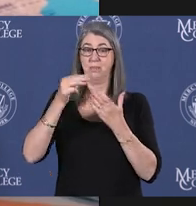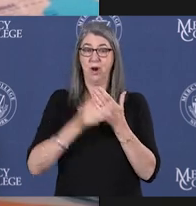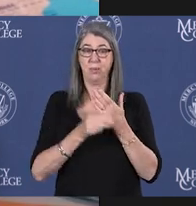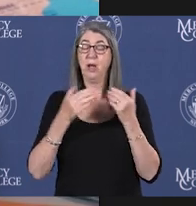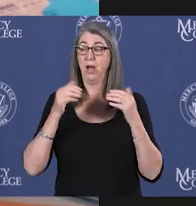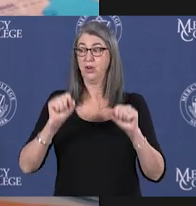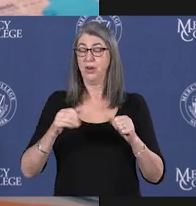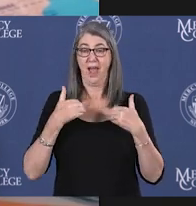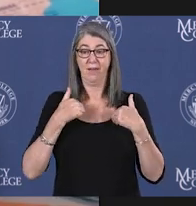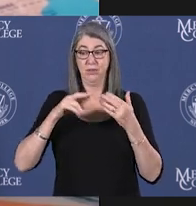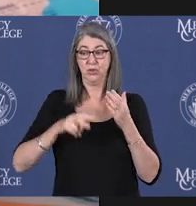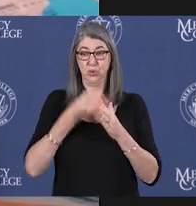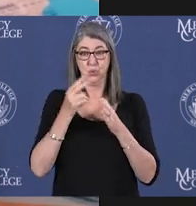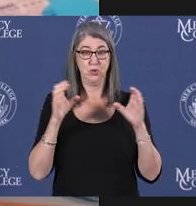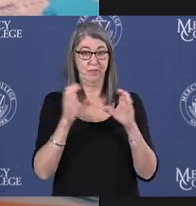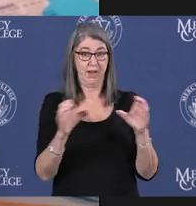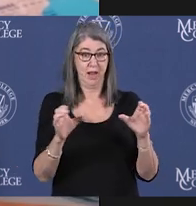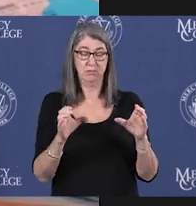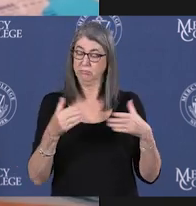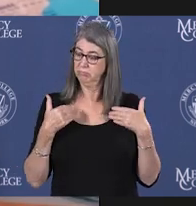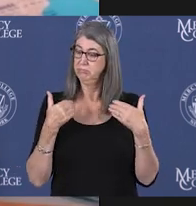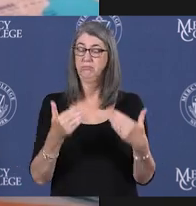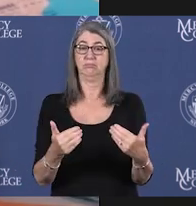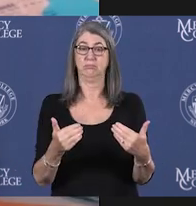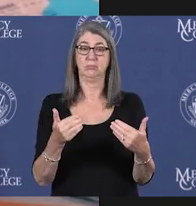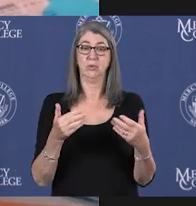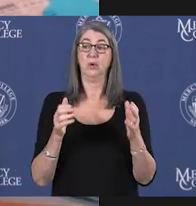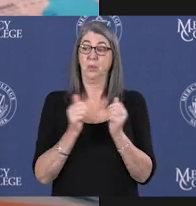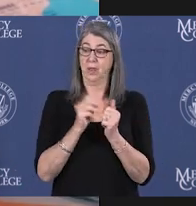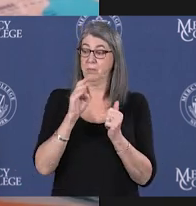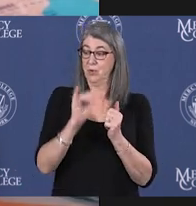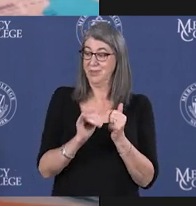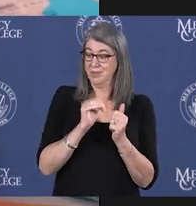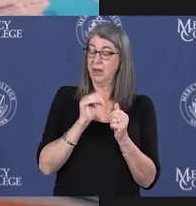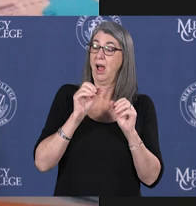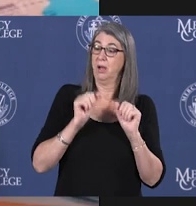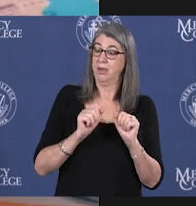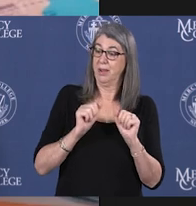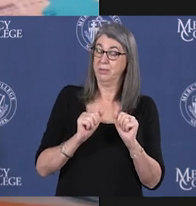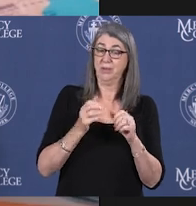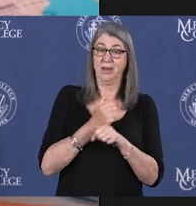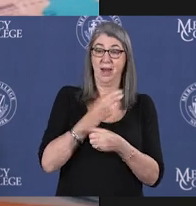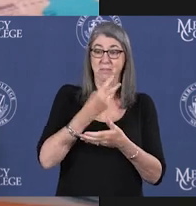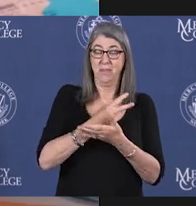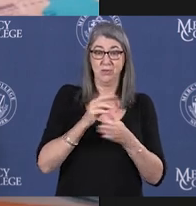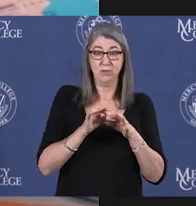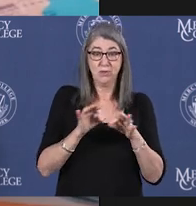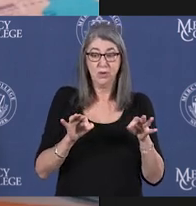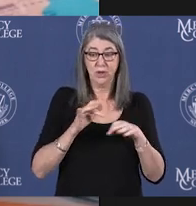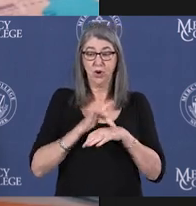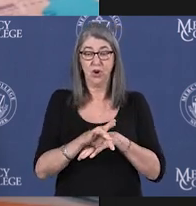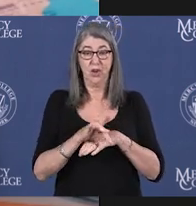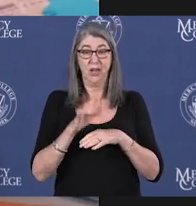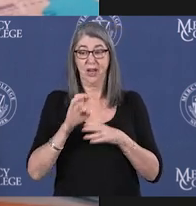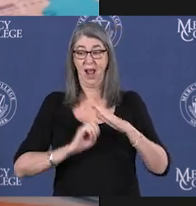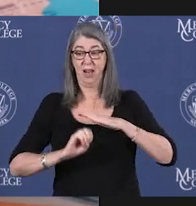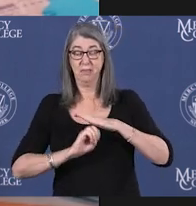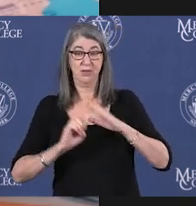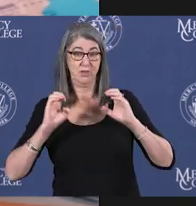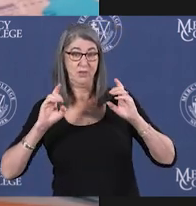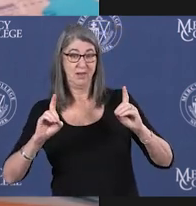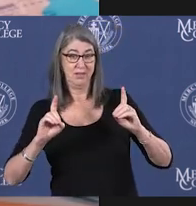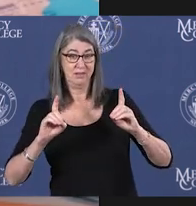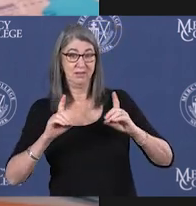dual certification, so there I went. Through Mercy, I was not only able to get a master's degree in early elementary